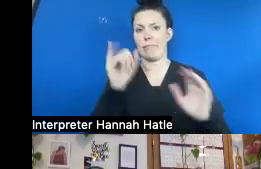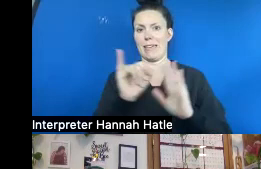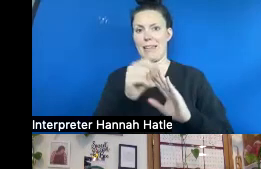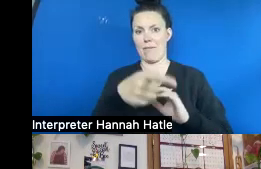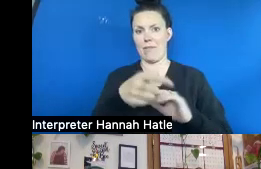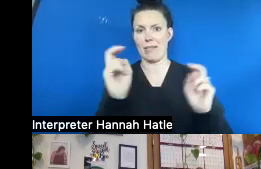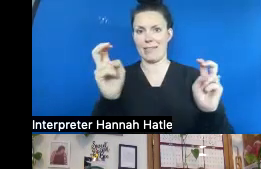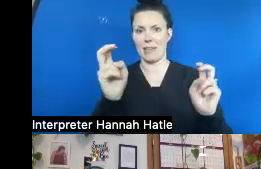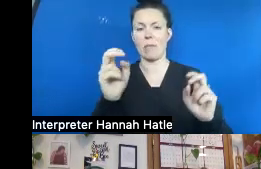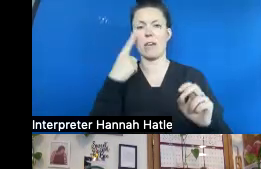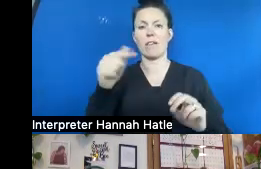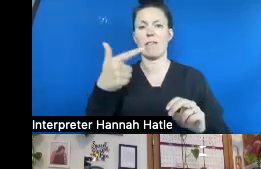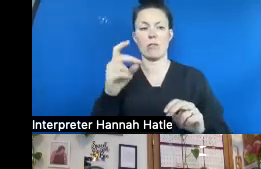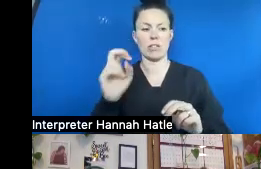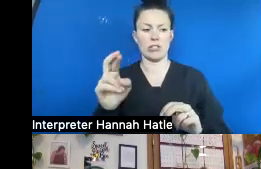on the gender